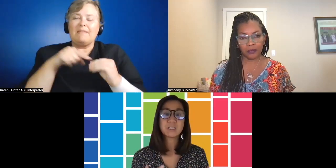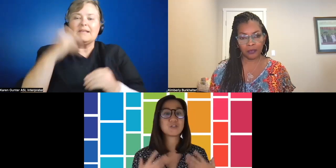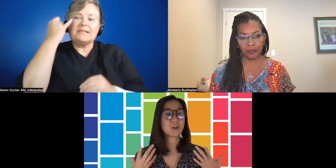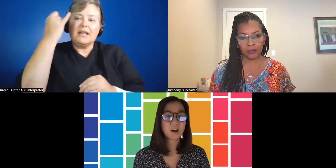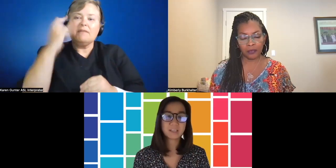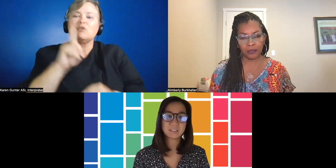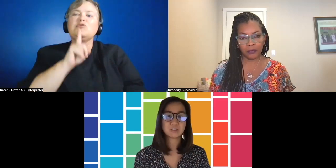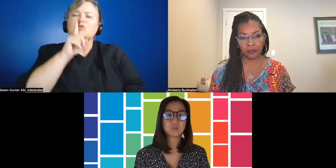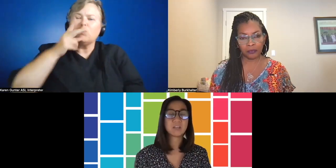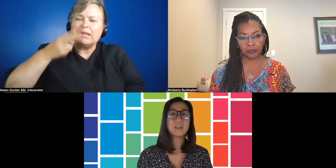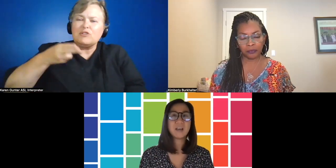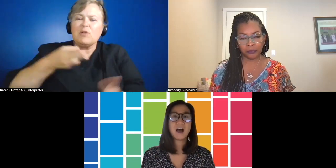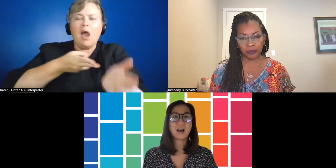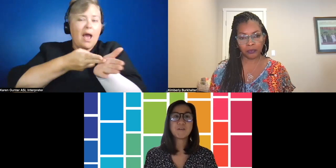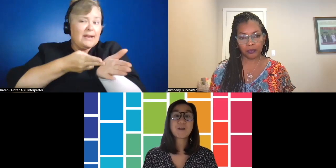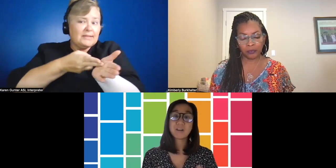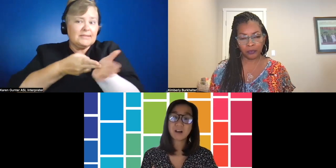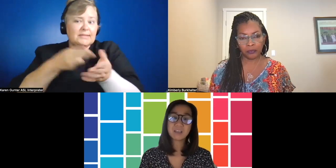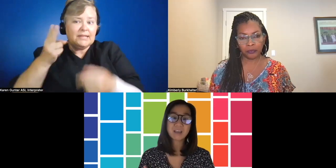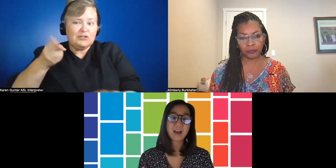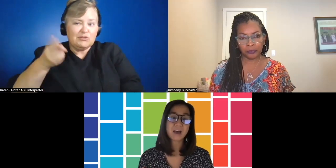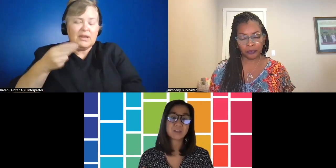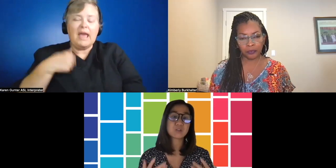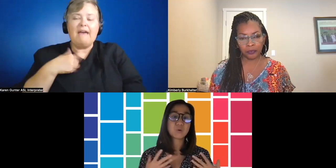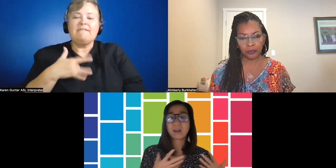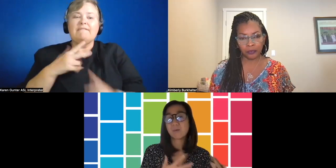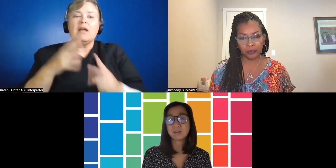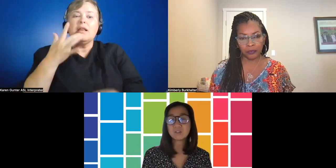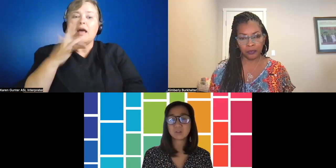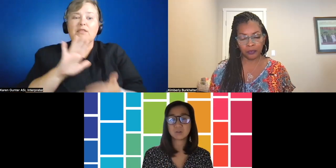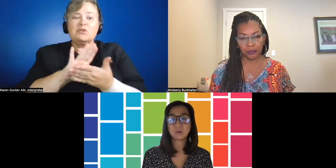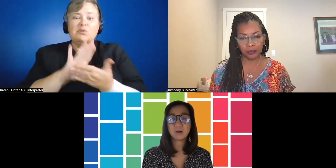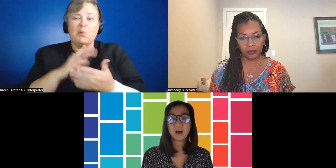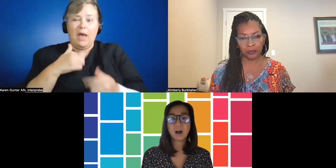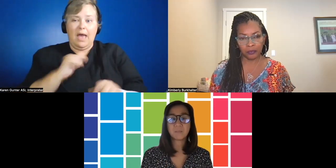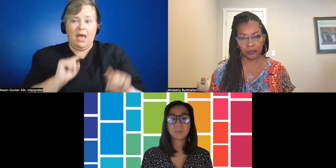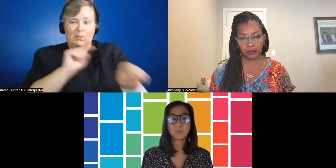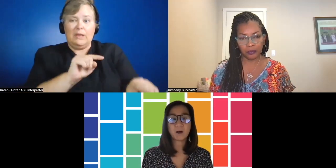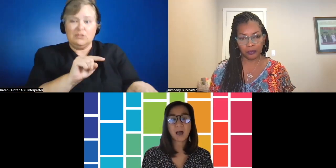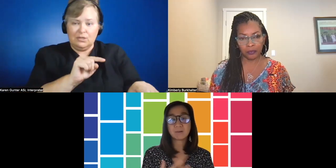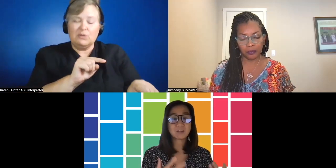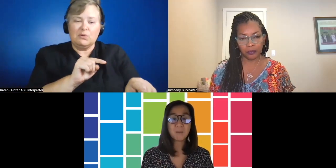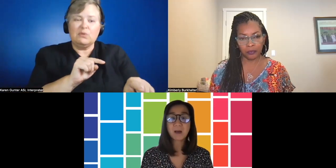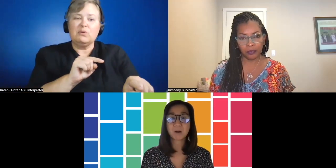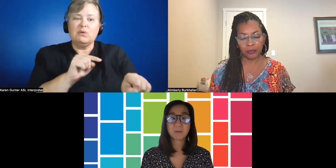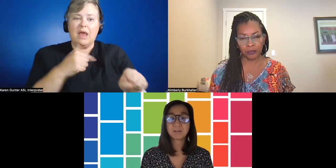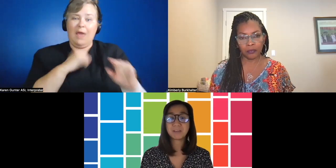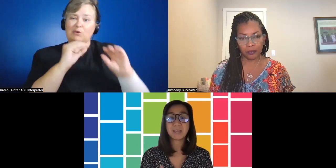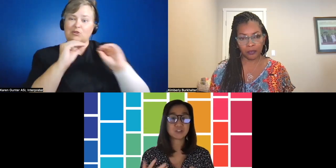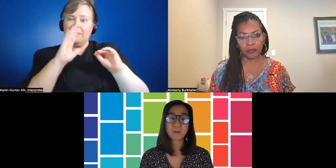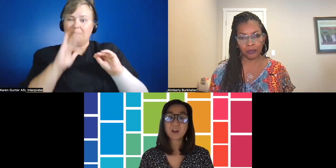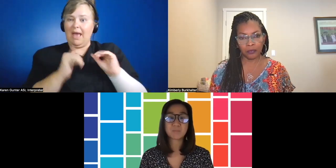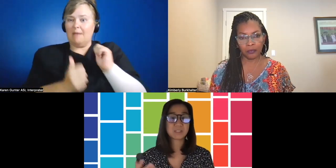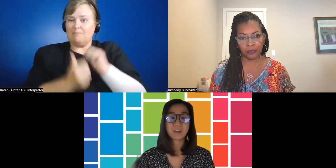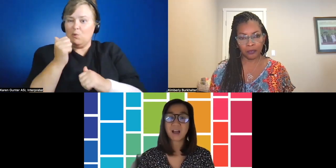true history or honest history, I feel very lucky that the school that I went to, what I was taught by primarily